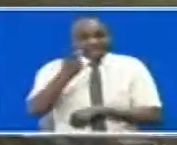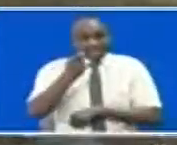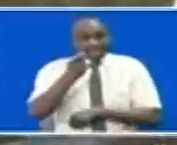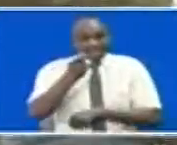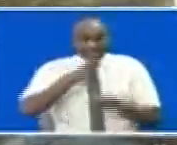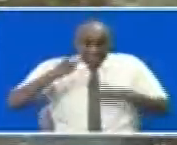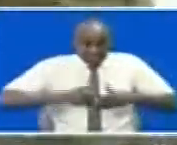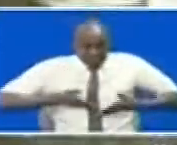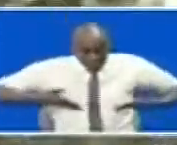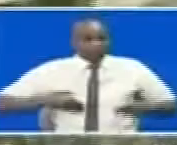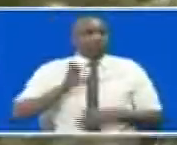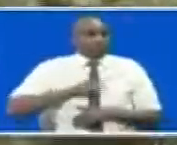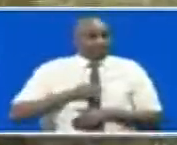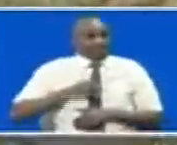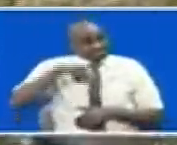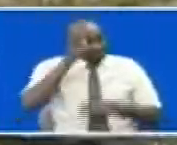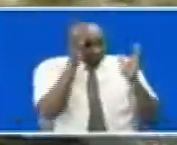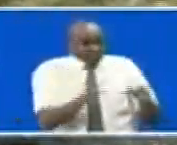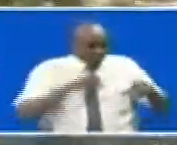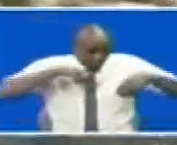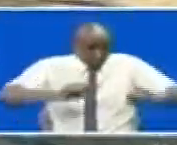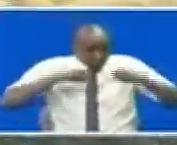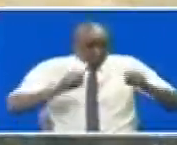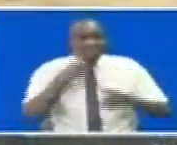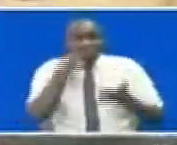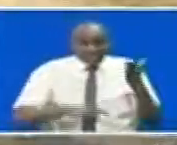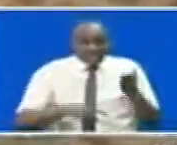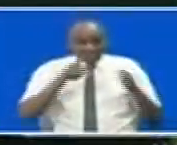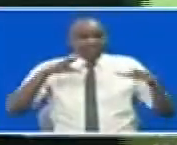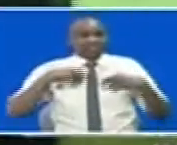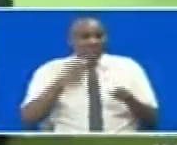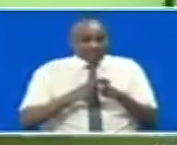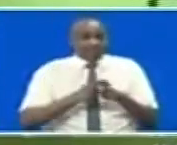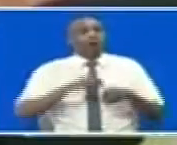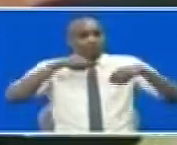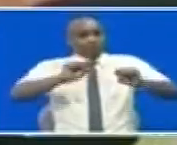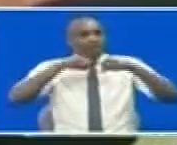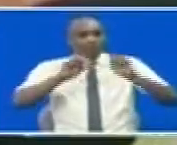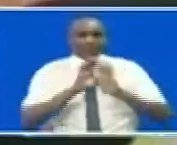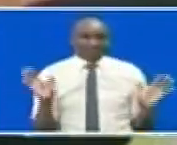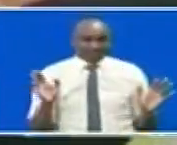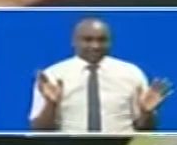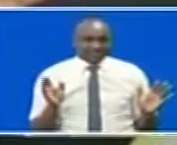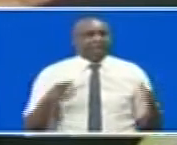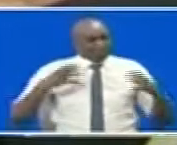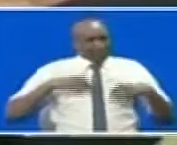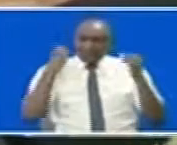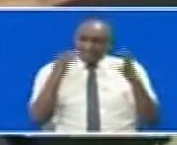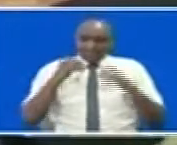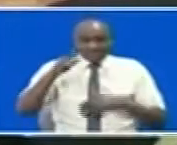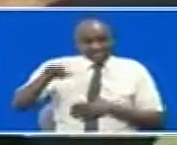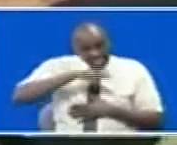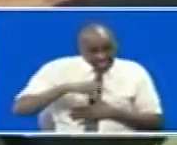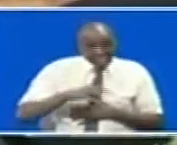Francis Koina, who is a boda boda rider, who has been forced to adopt the name Waboda Boda. Watu wengi sana sana katika hii ward ya